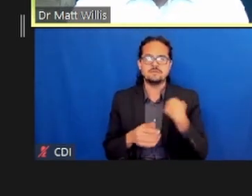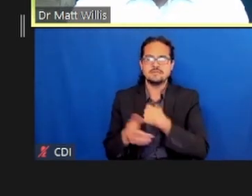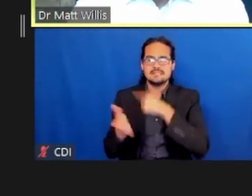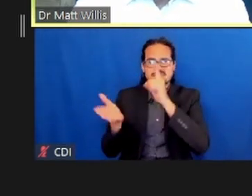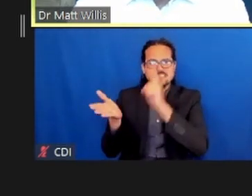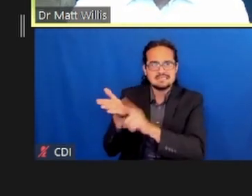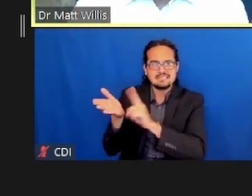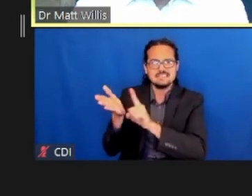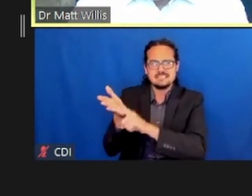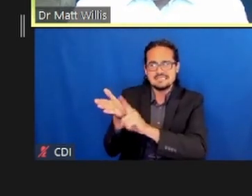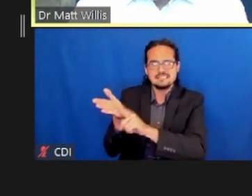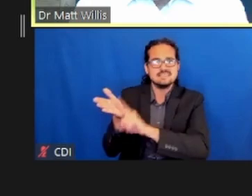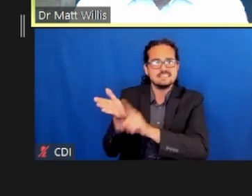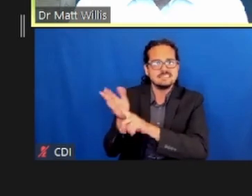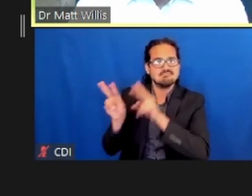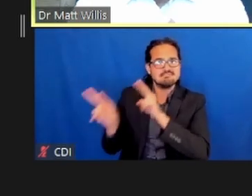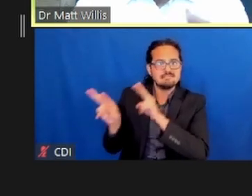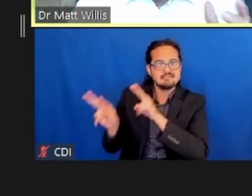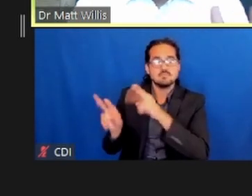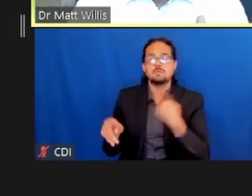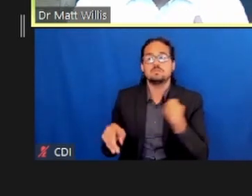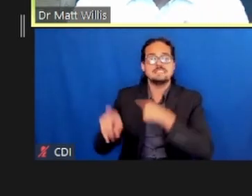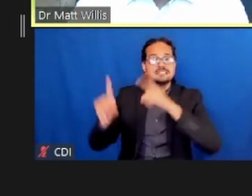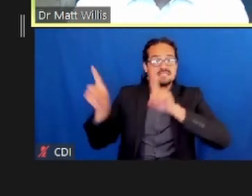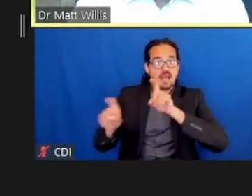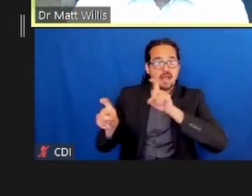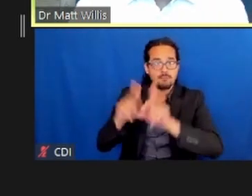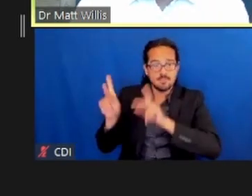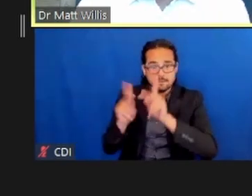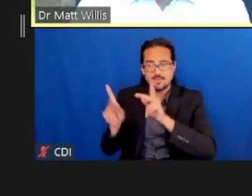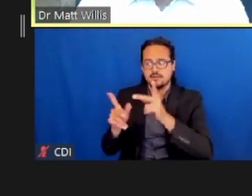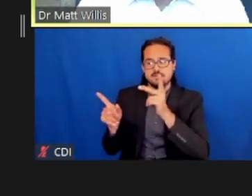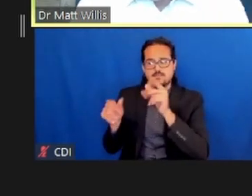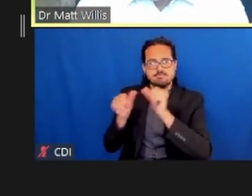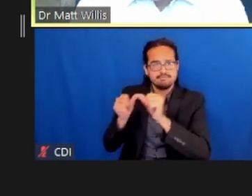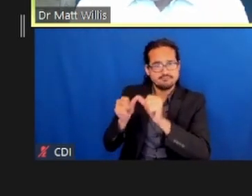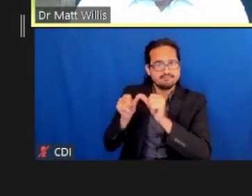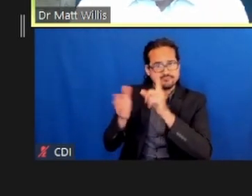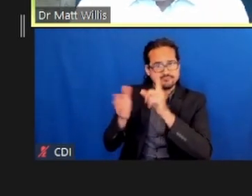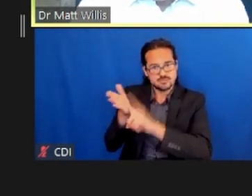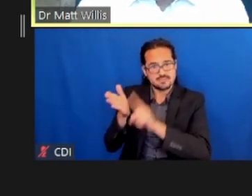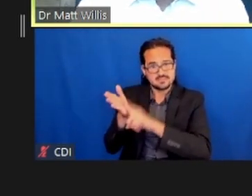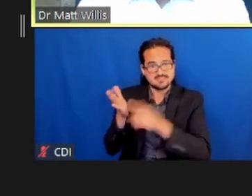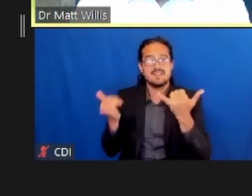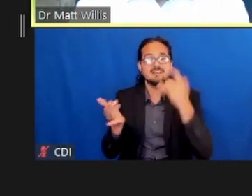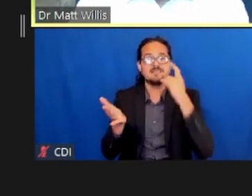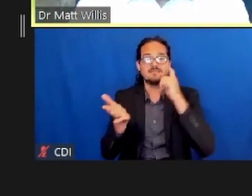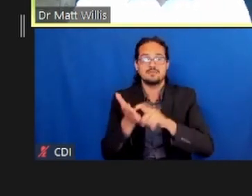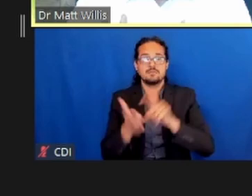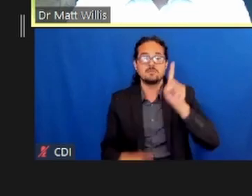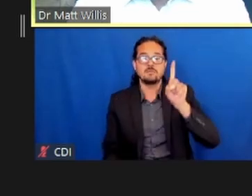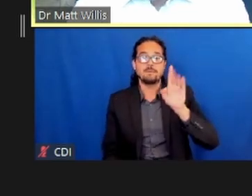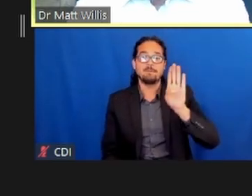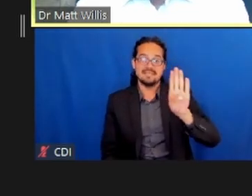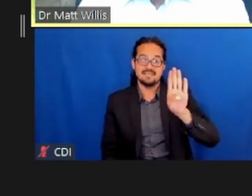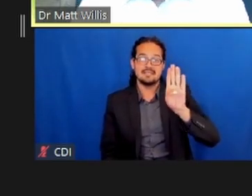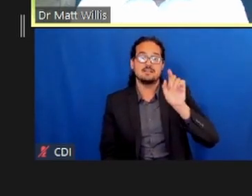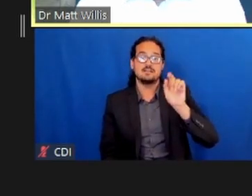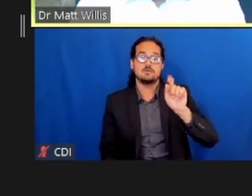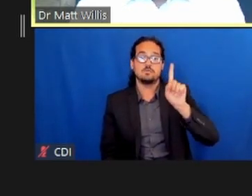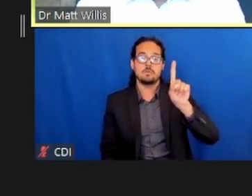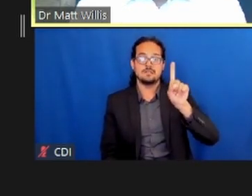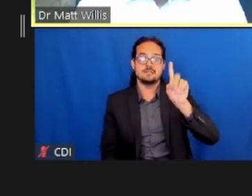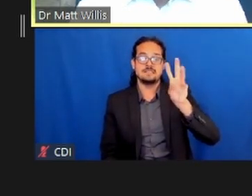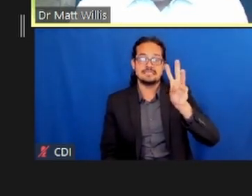community. And now we see that that B1617.2, which is now called the Delta variant, that's